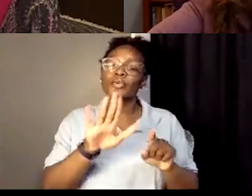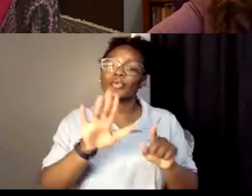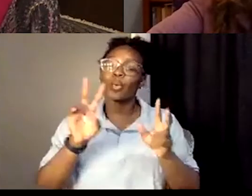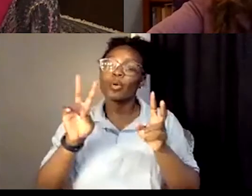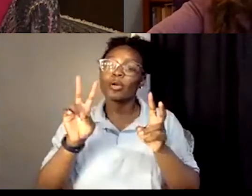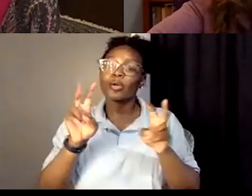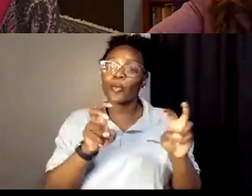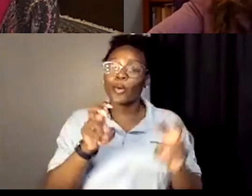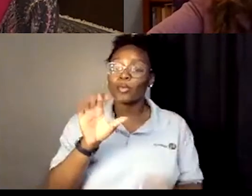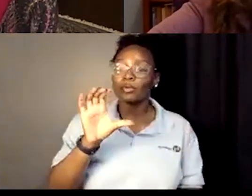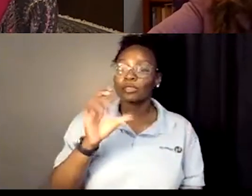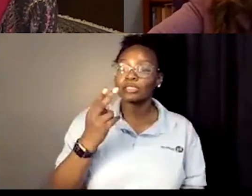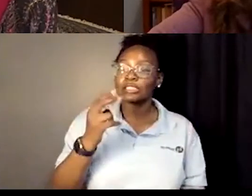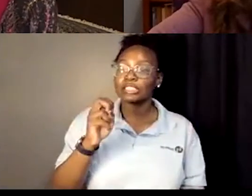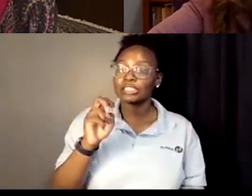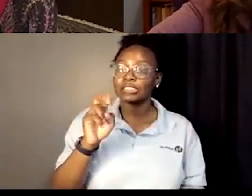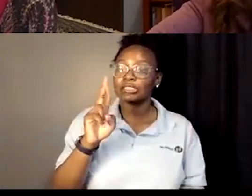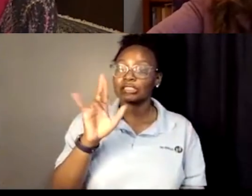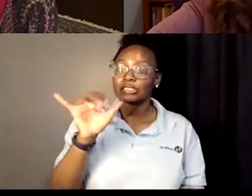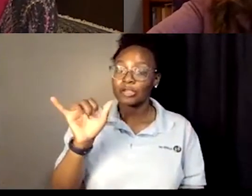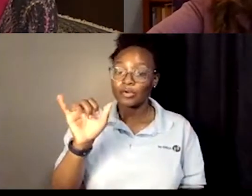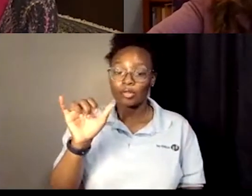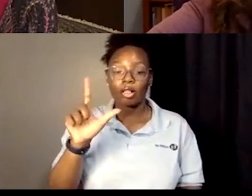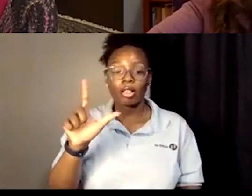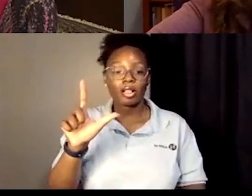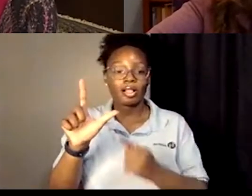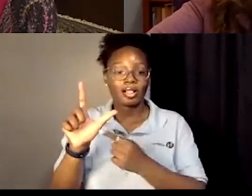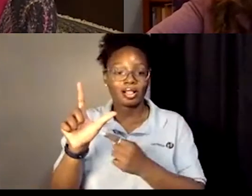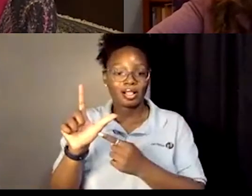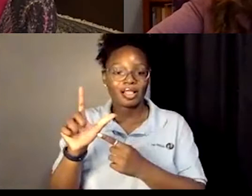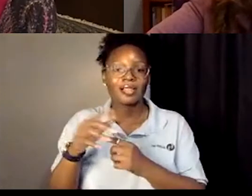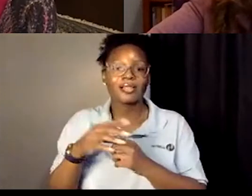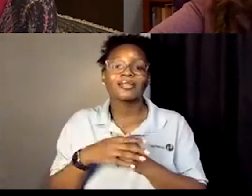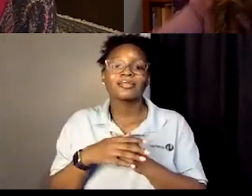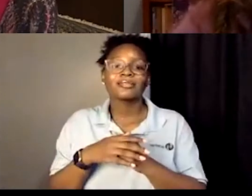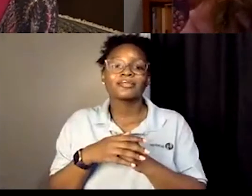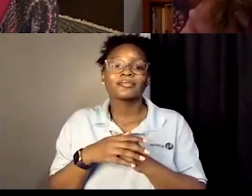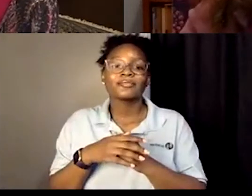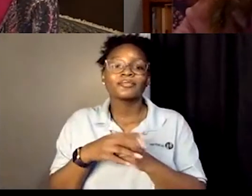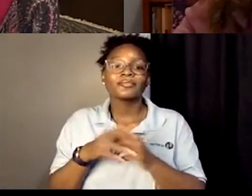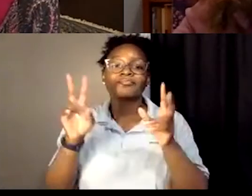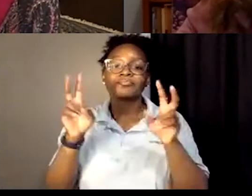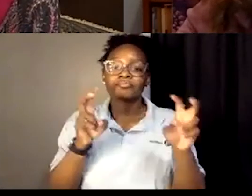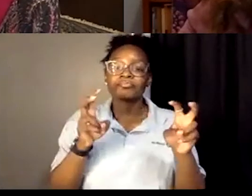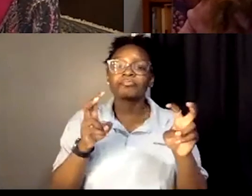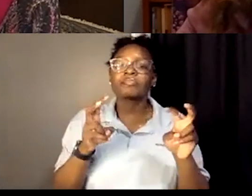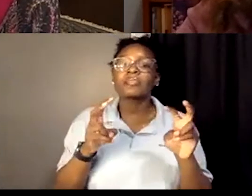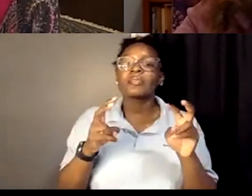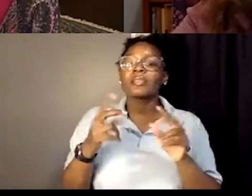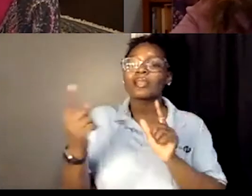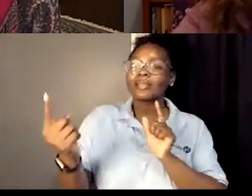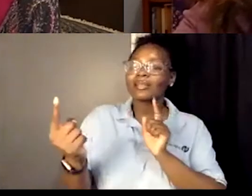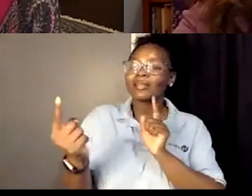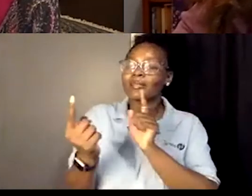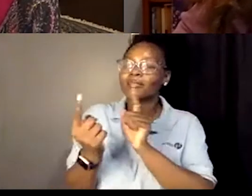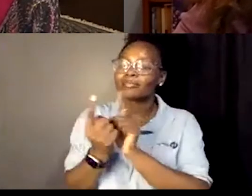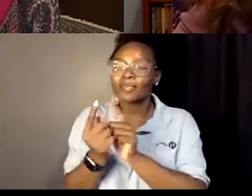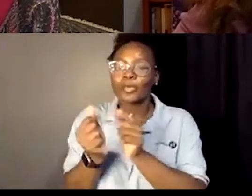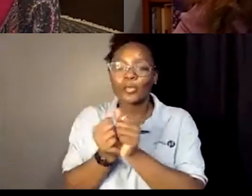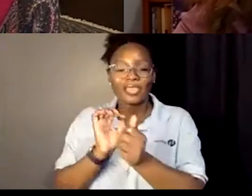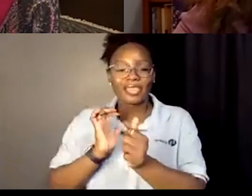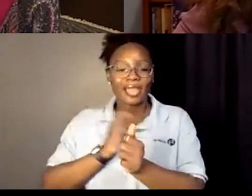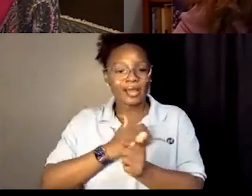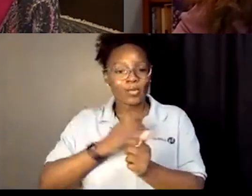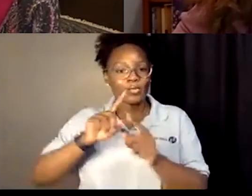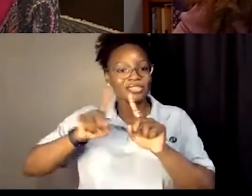one of my big takeaways was coming together to learn about our commonalities so we can celebrate our